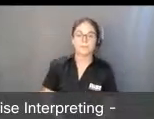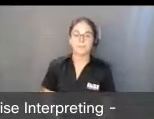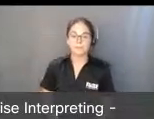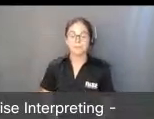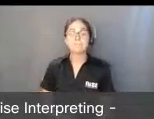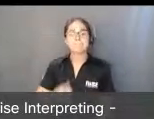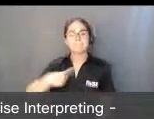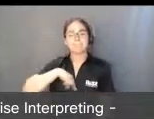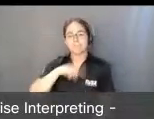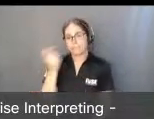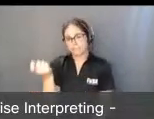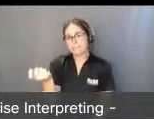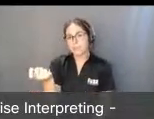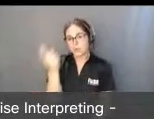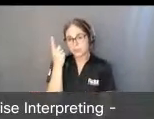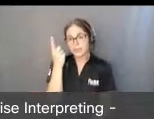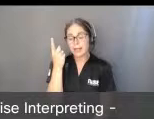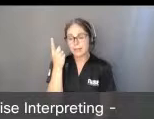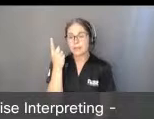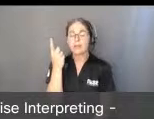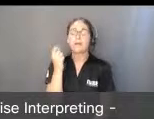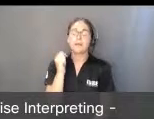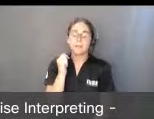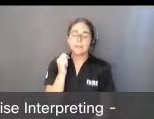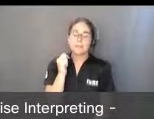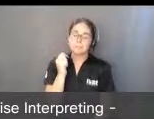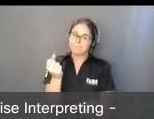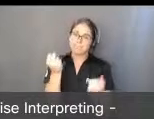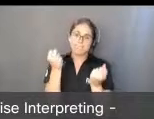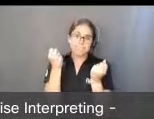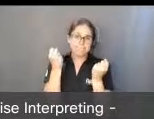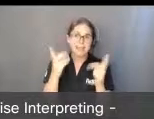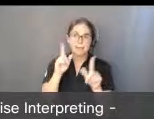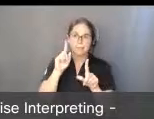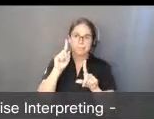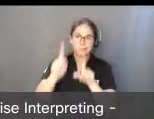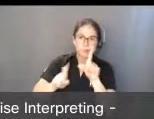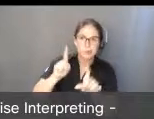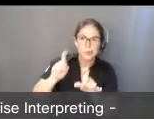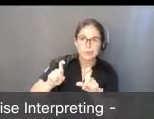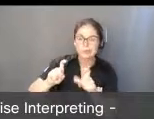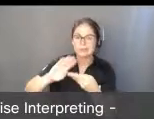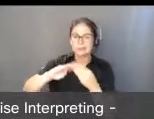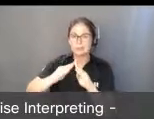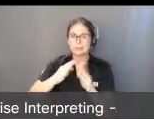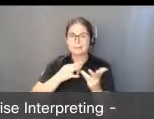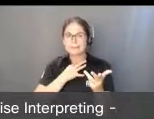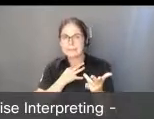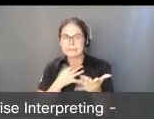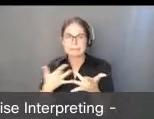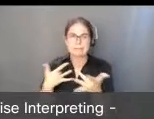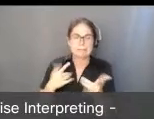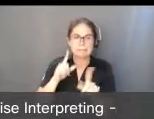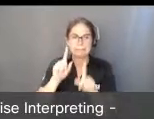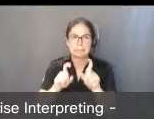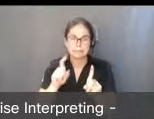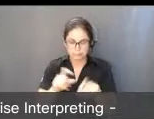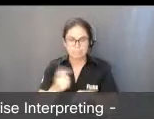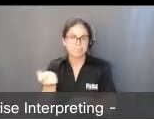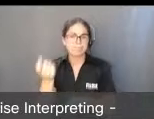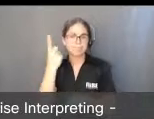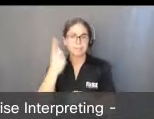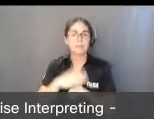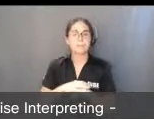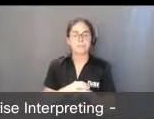We understand there's quite a bit of questions out there in the community with the families. But first, what I want to do is before